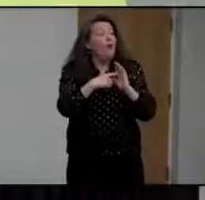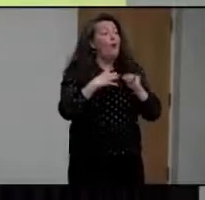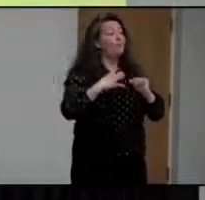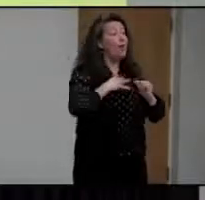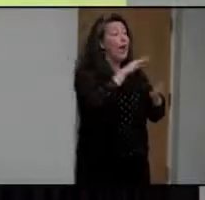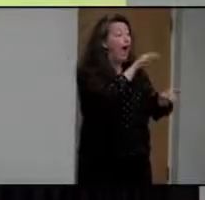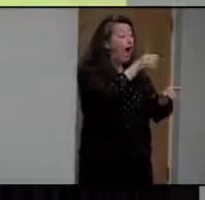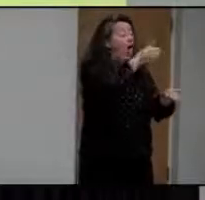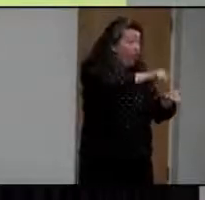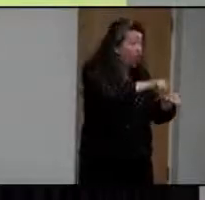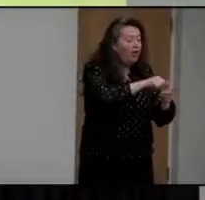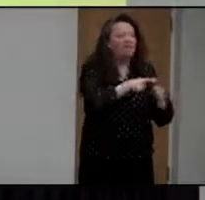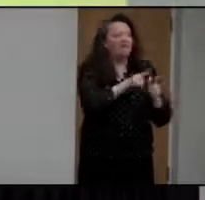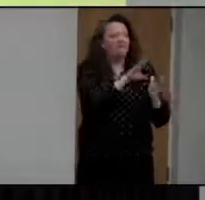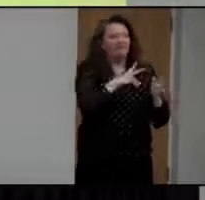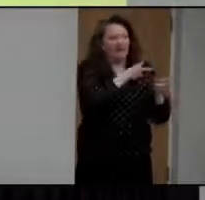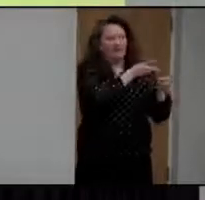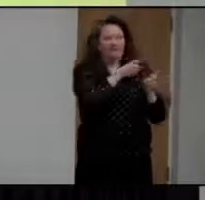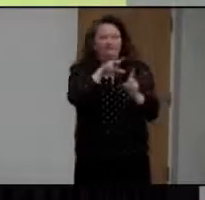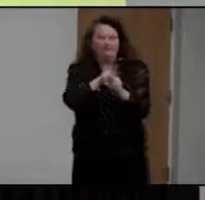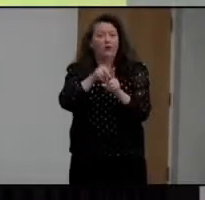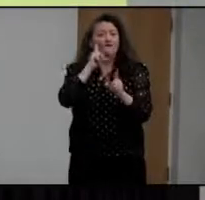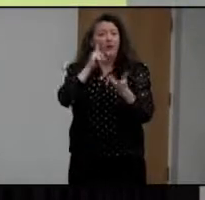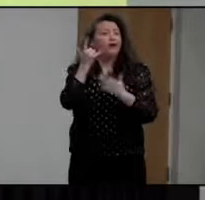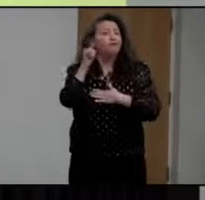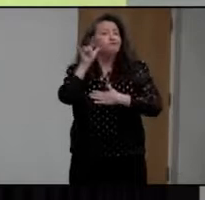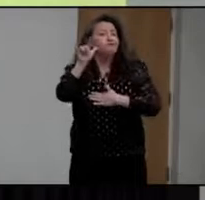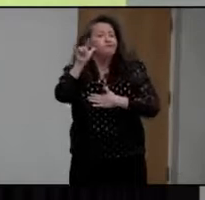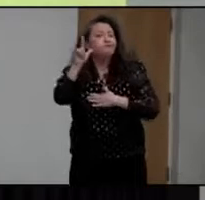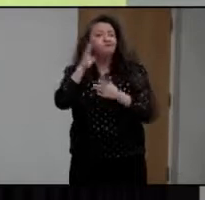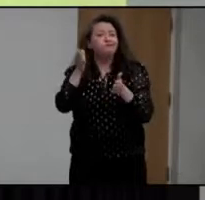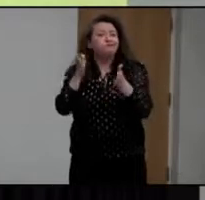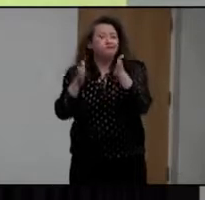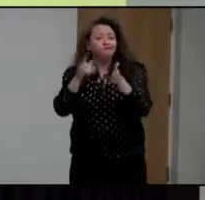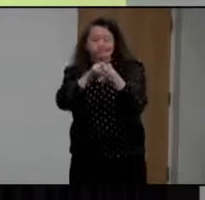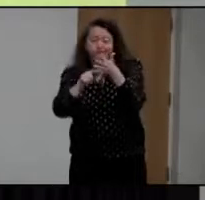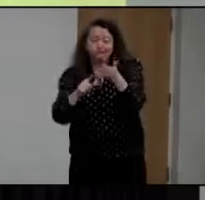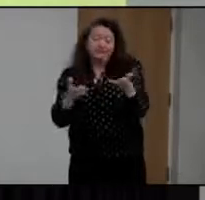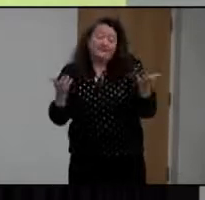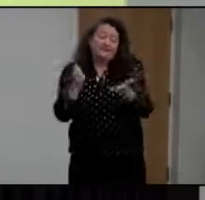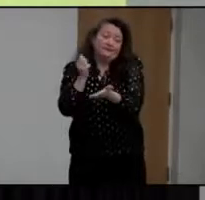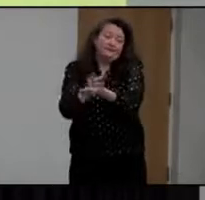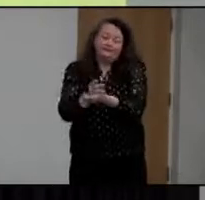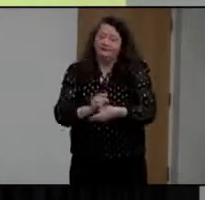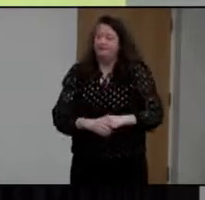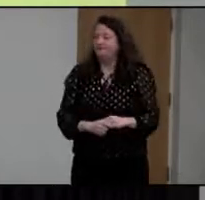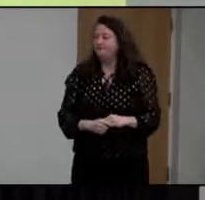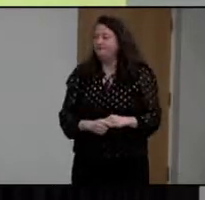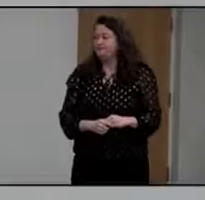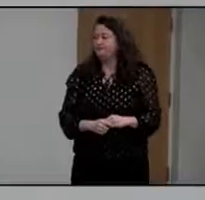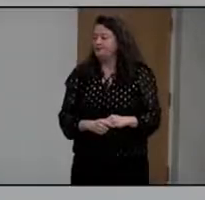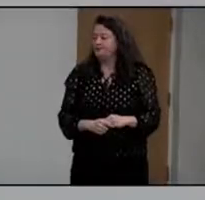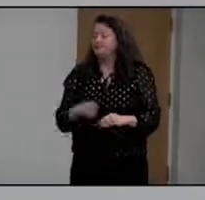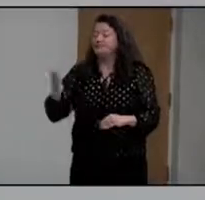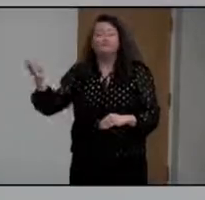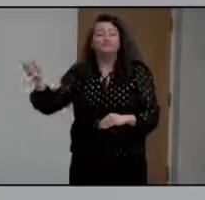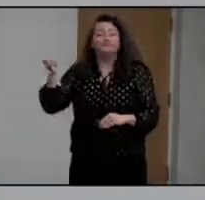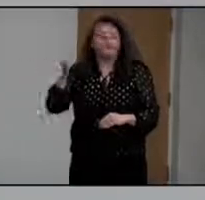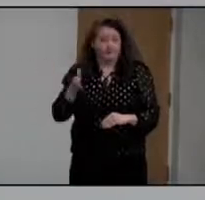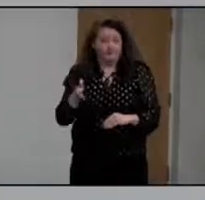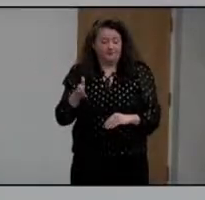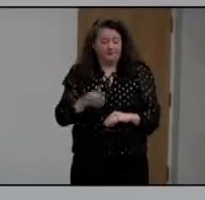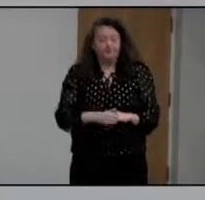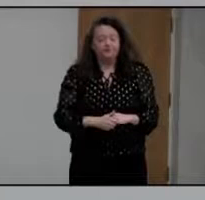But there is hope. So I have failed multiple times, like Rose says, to get access to data. However, what's different now